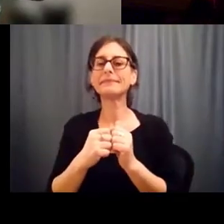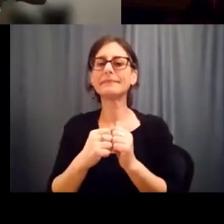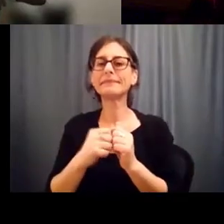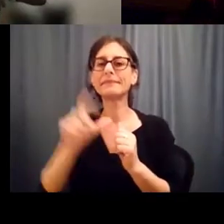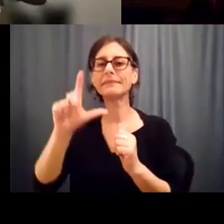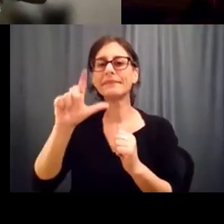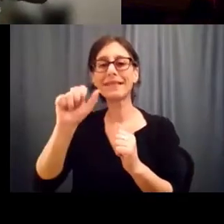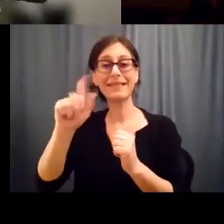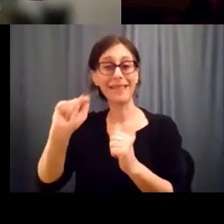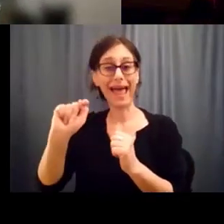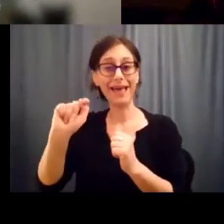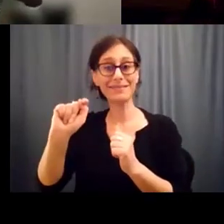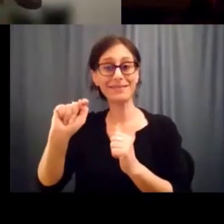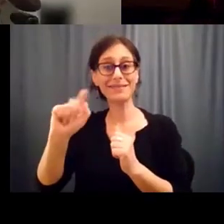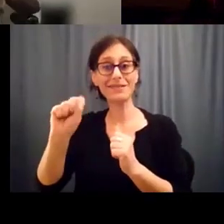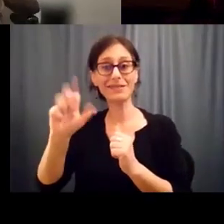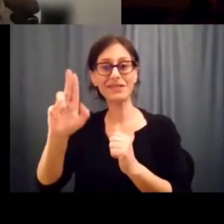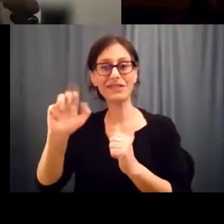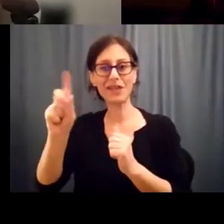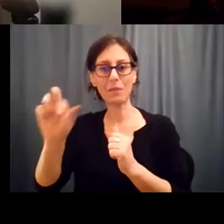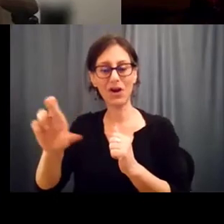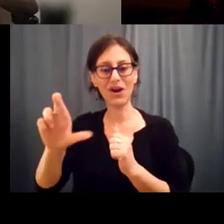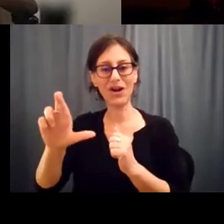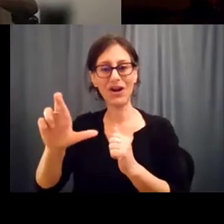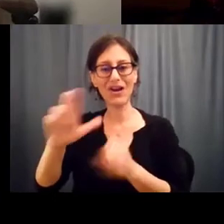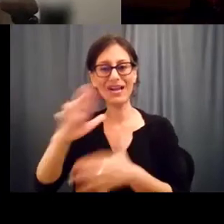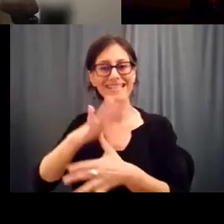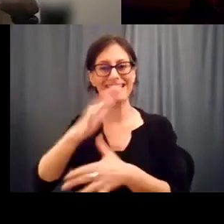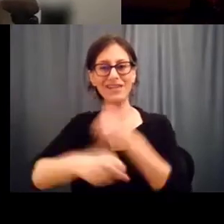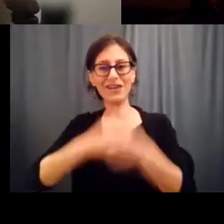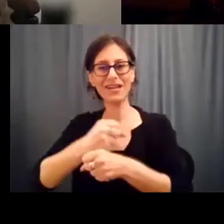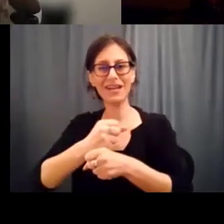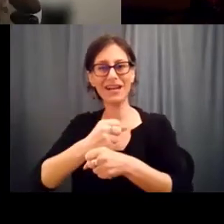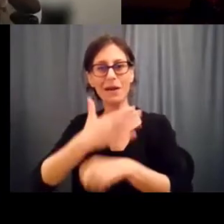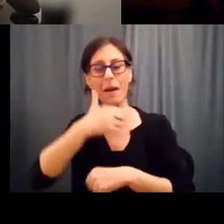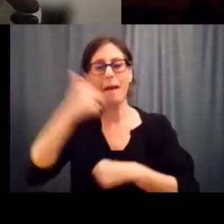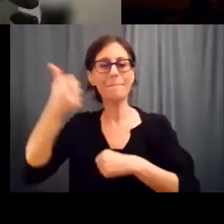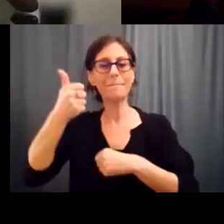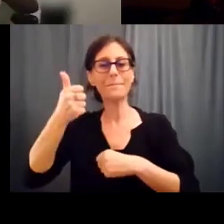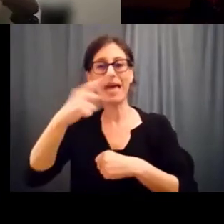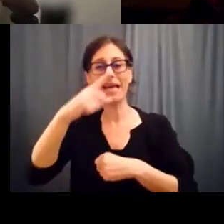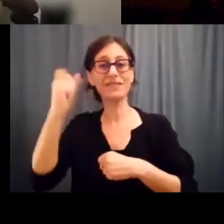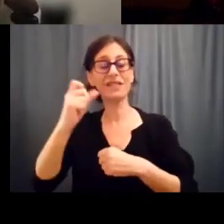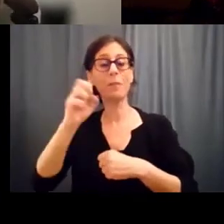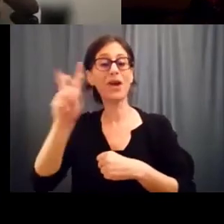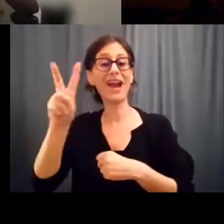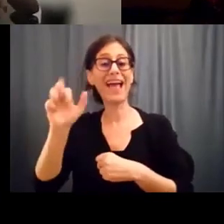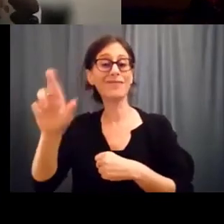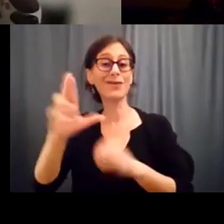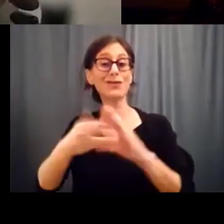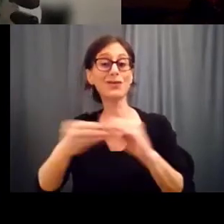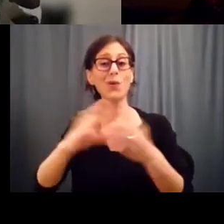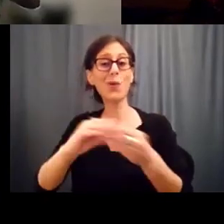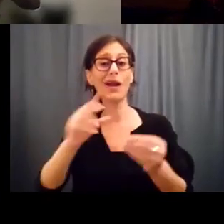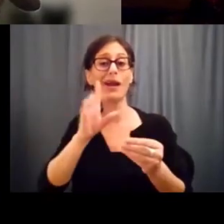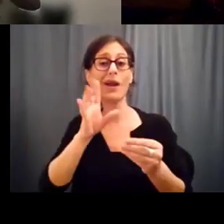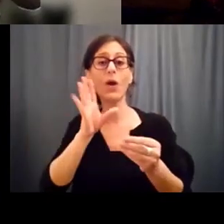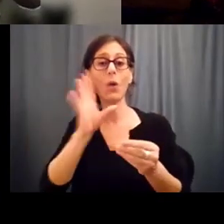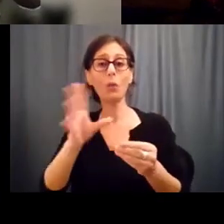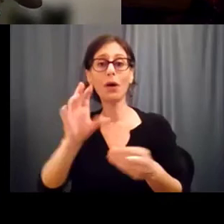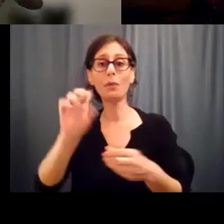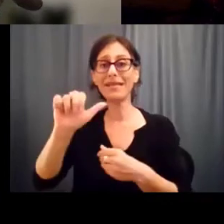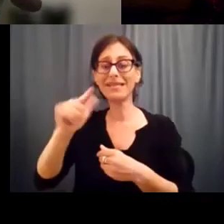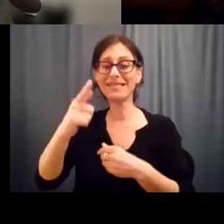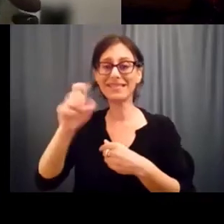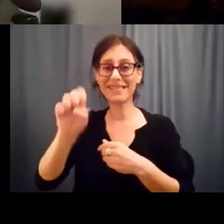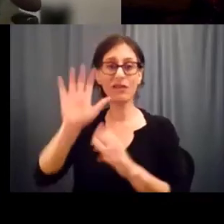Last Summer Senior Year, a Best Summer Ever Story. And it would basically be the story of Sage's